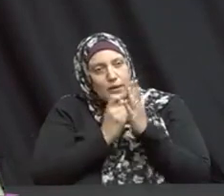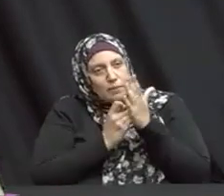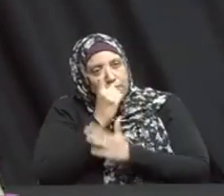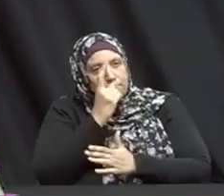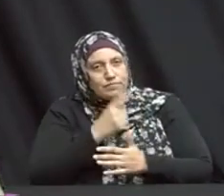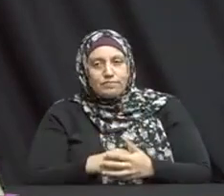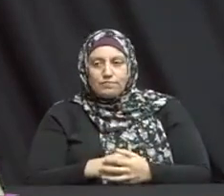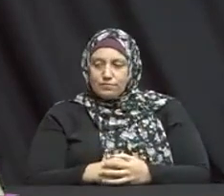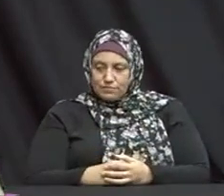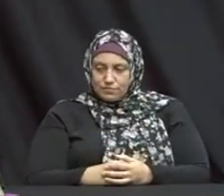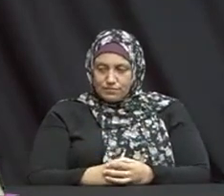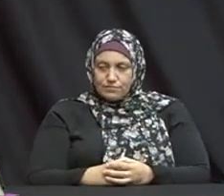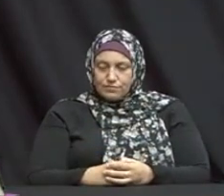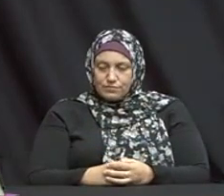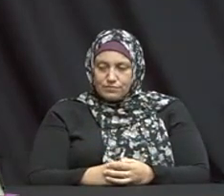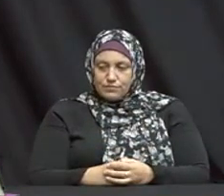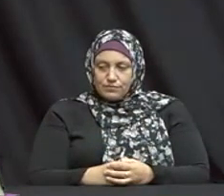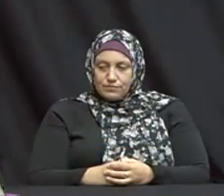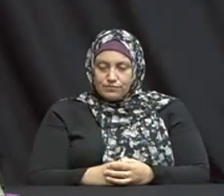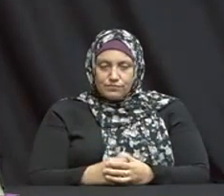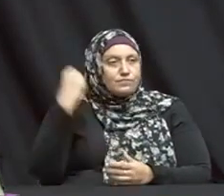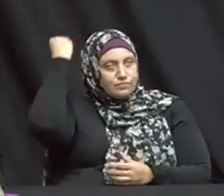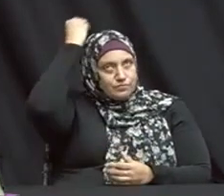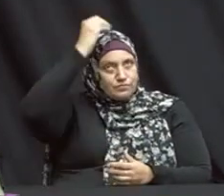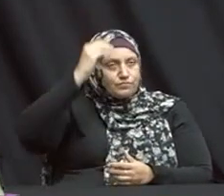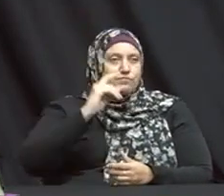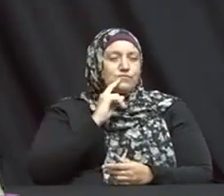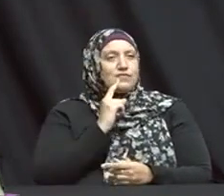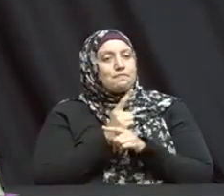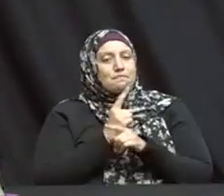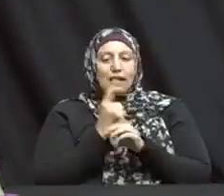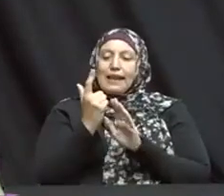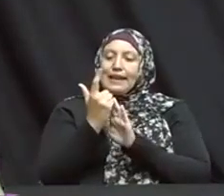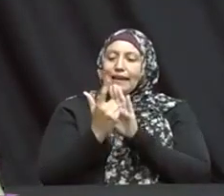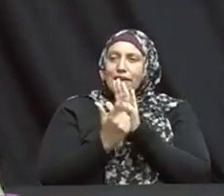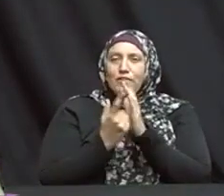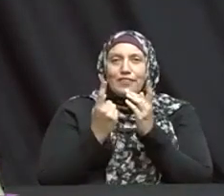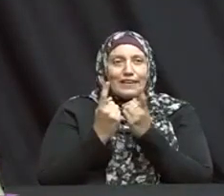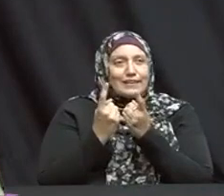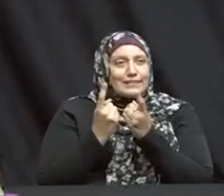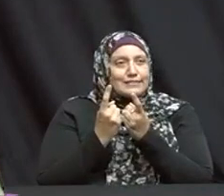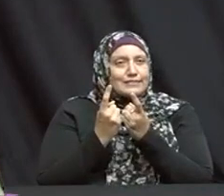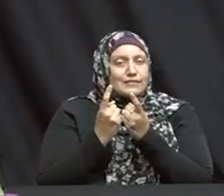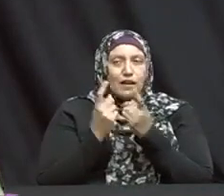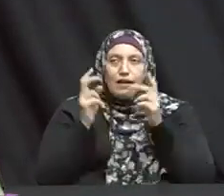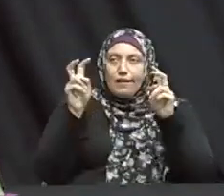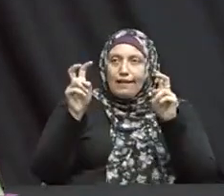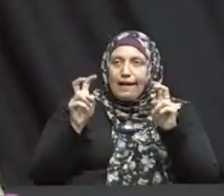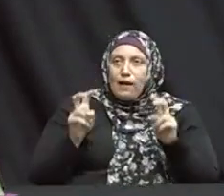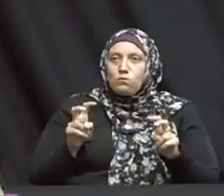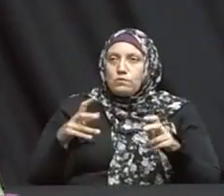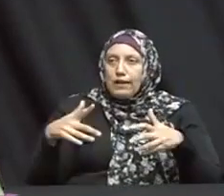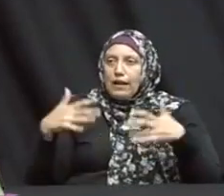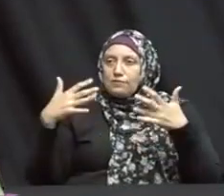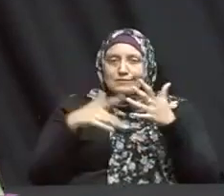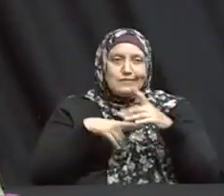Yes, I think on the legal side of it, the accounting and the tax purposes, obviously it's not my area,